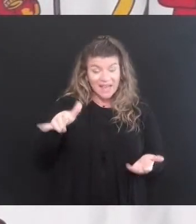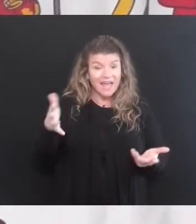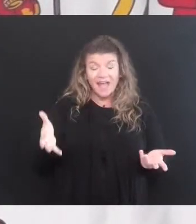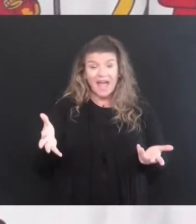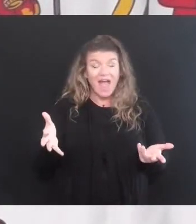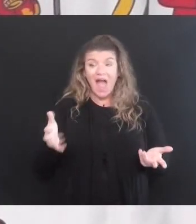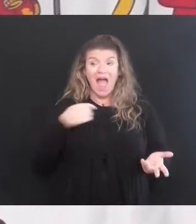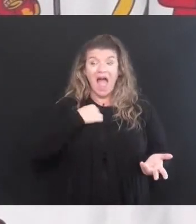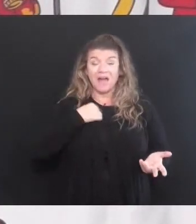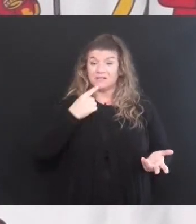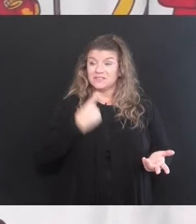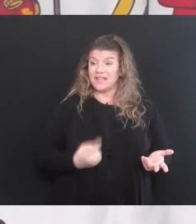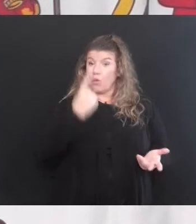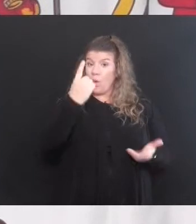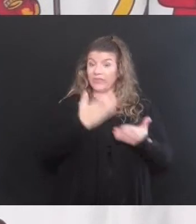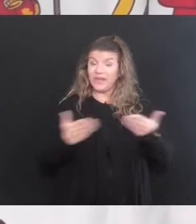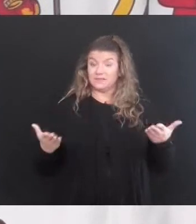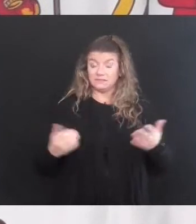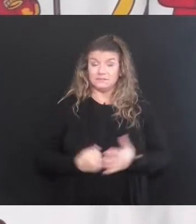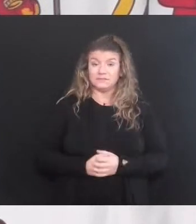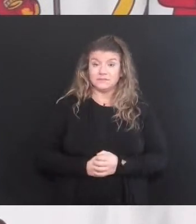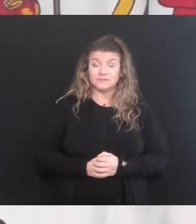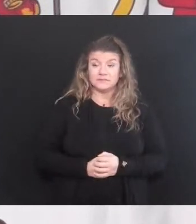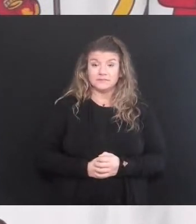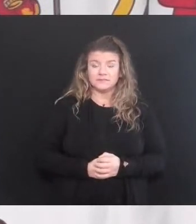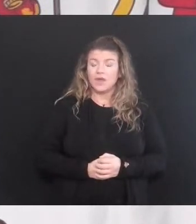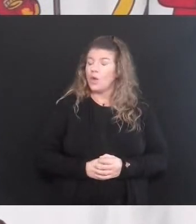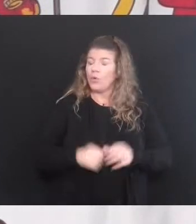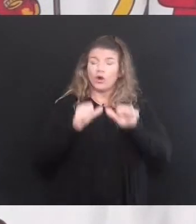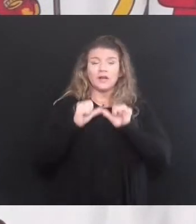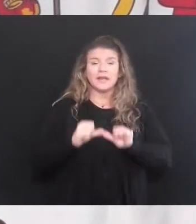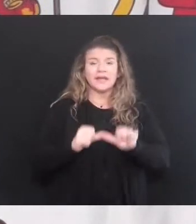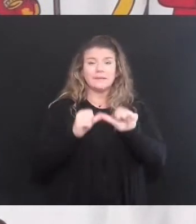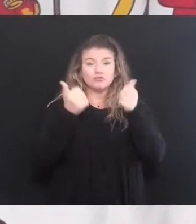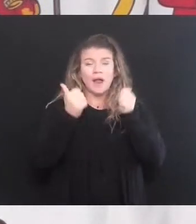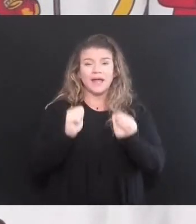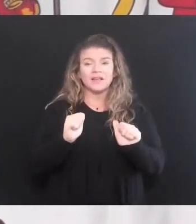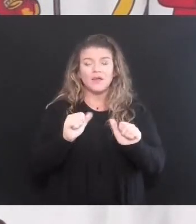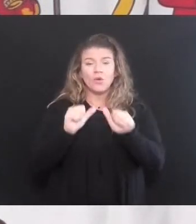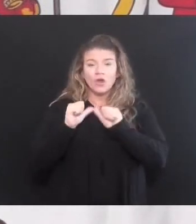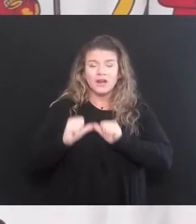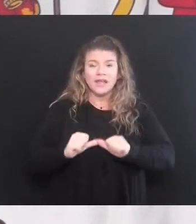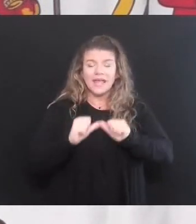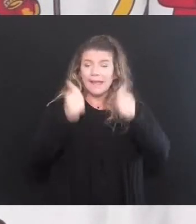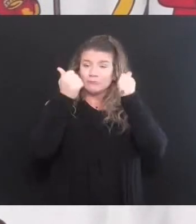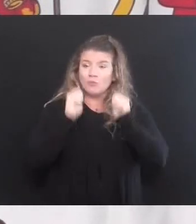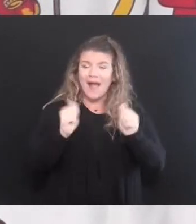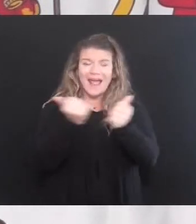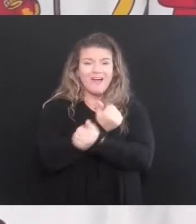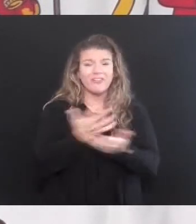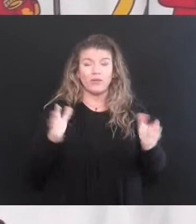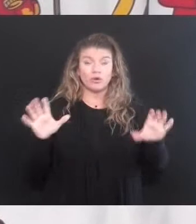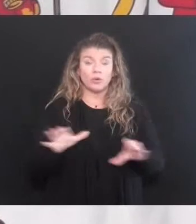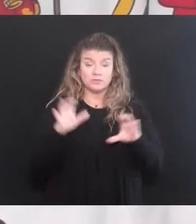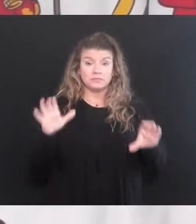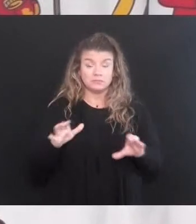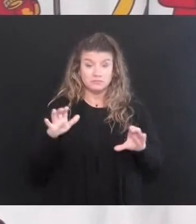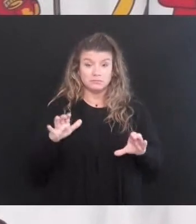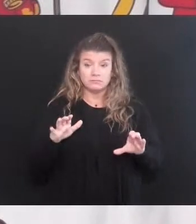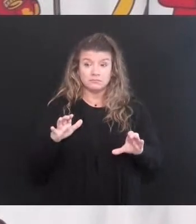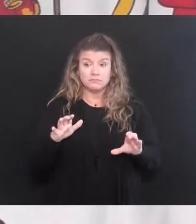I just say one thing and one thing alone. We're going to keep trying. We're going to keep trying in every way. You know,